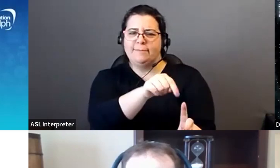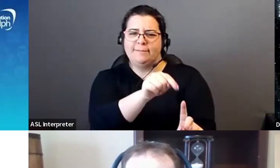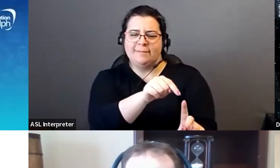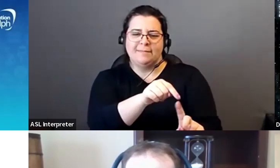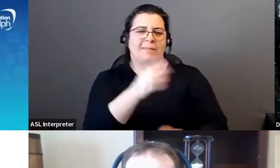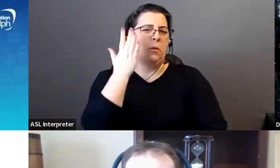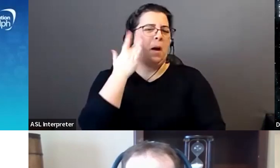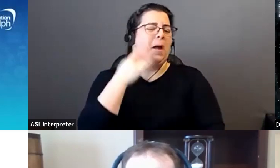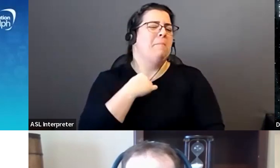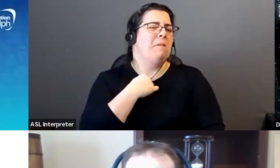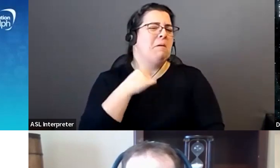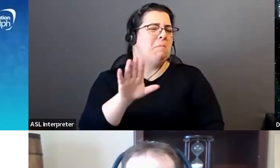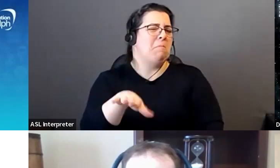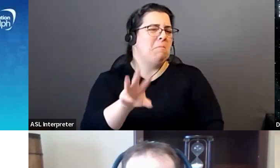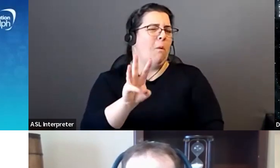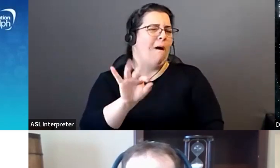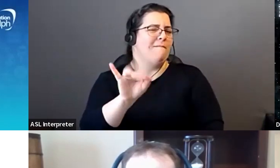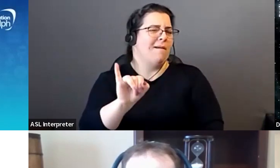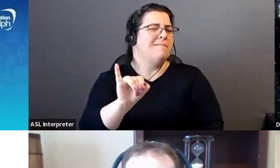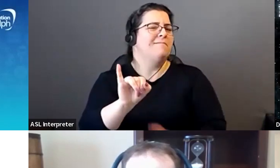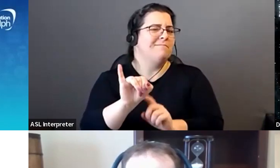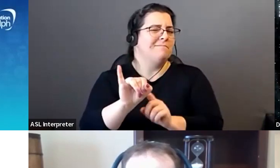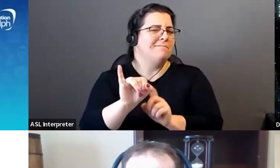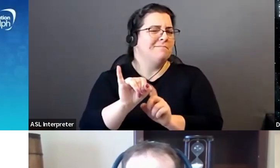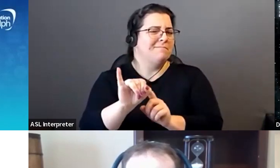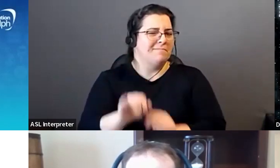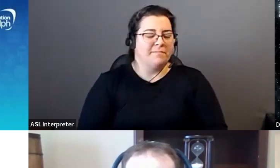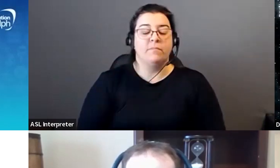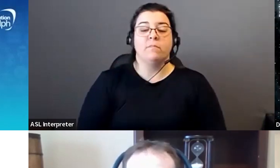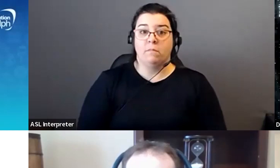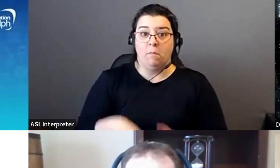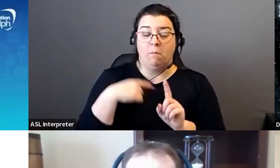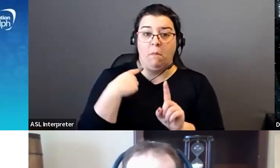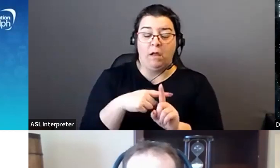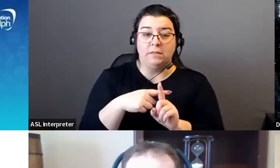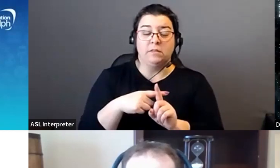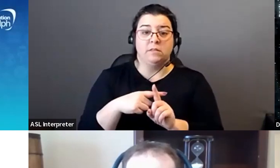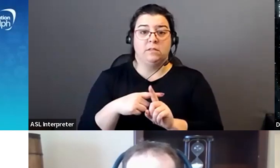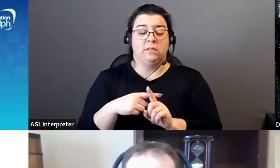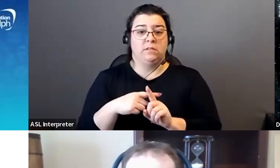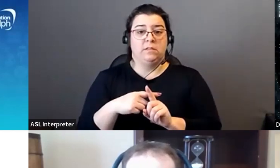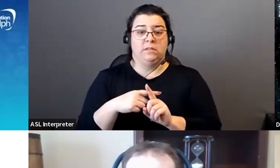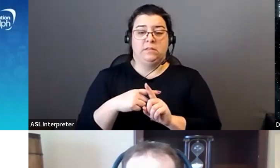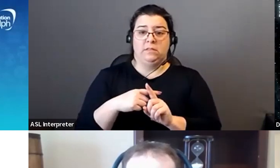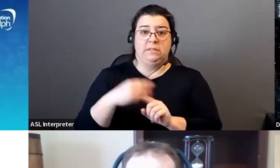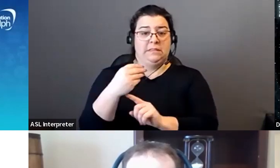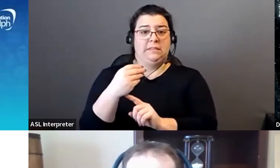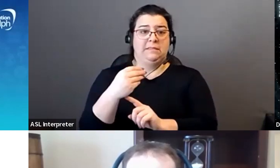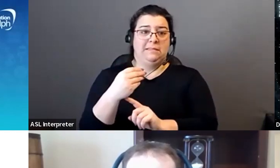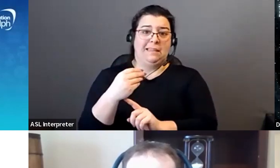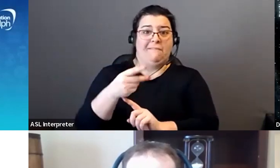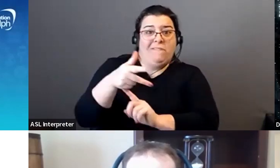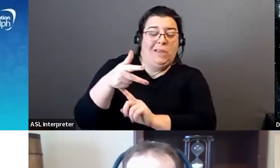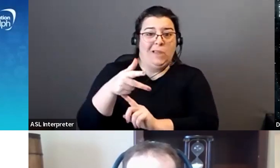be Wi-Fi. And second thing, when you're doing video podcasts, close all your other windows, because video podcasts can take up a lot of